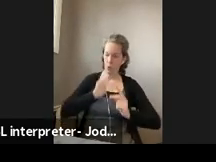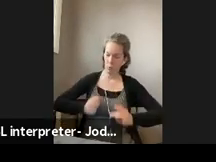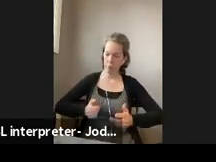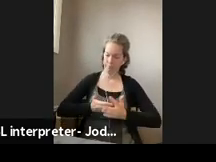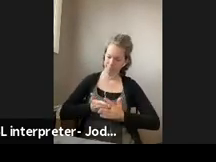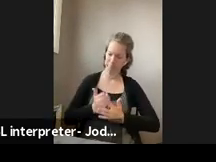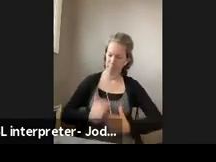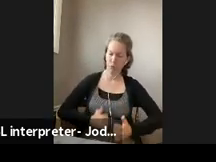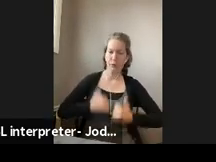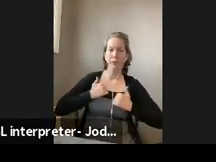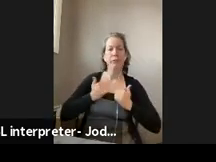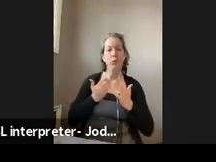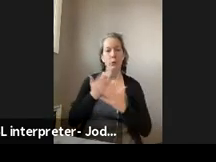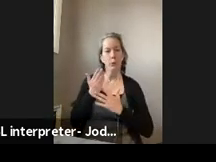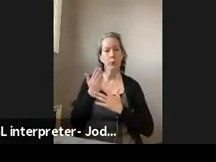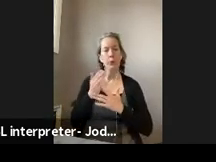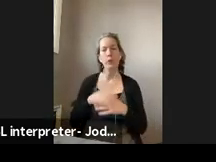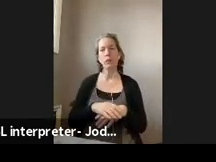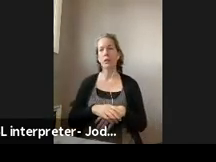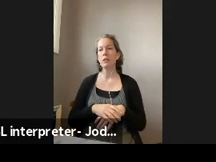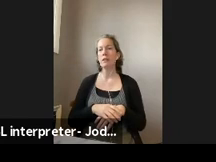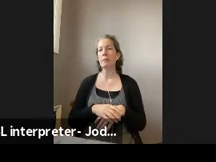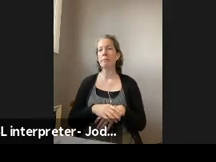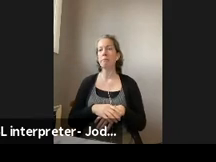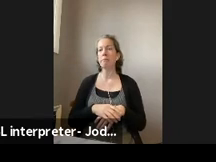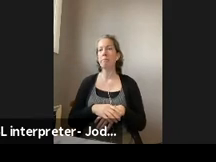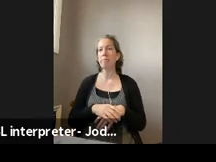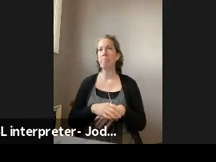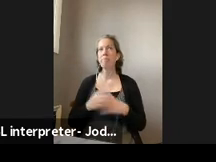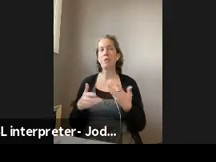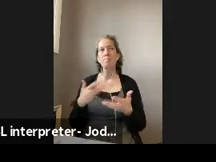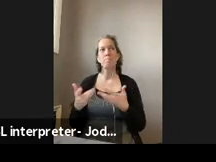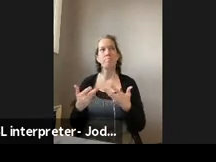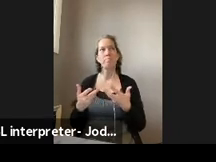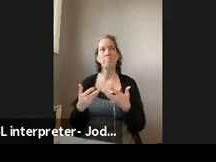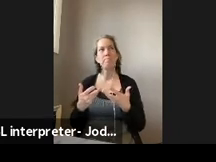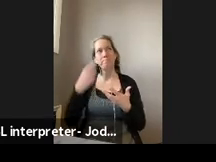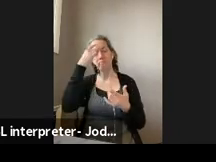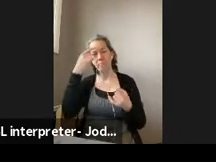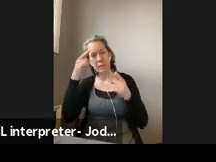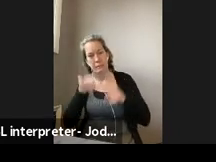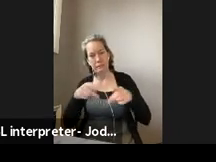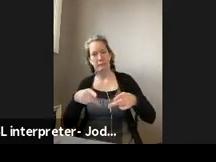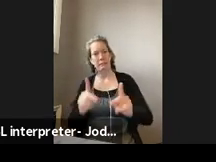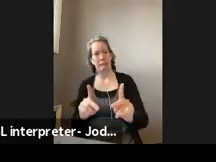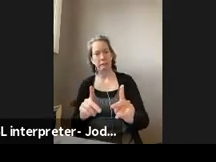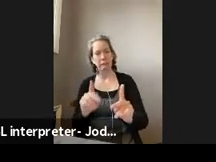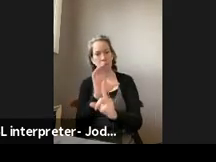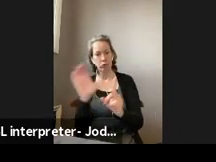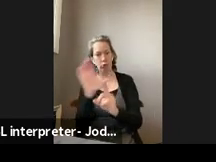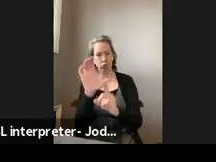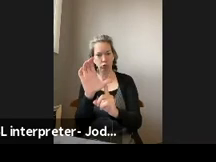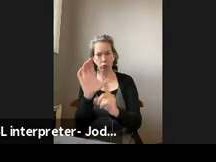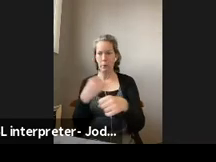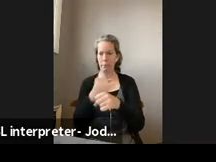that I guess you could say cultivates like consent culture and ensures that people are aware of